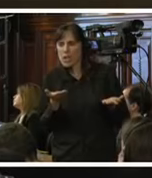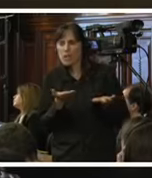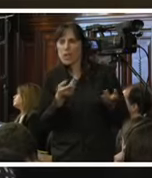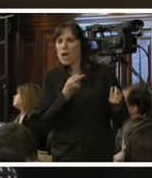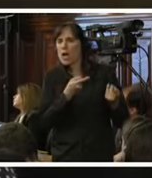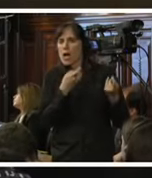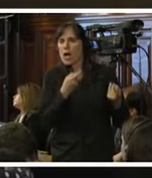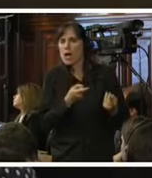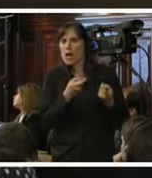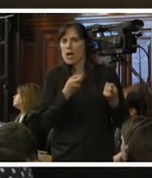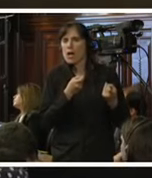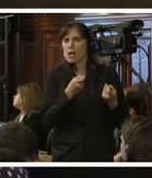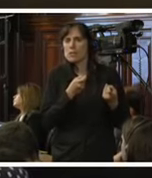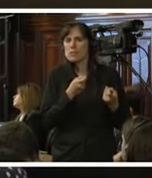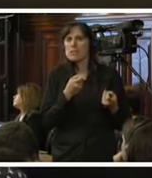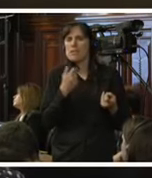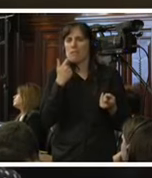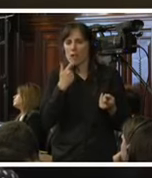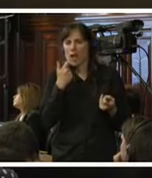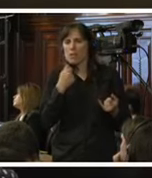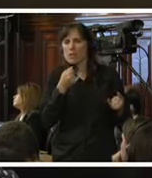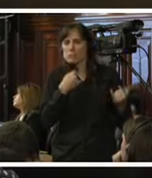enough to make me feel comfortable.